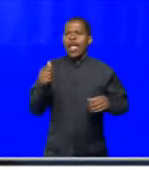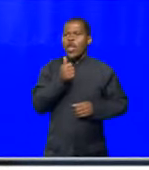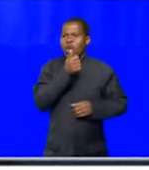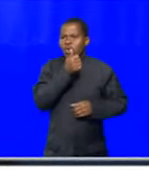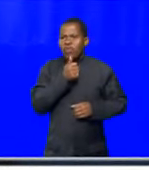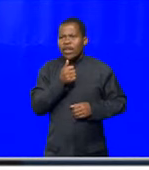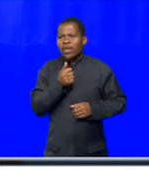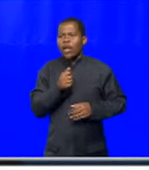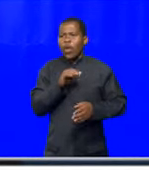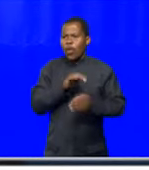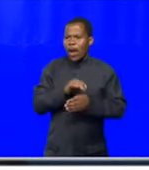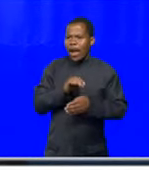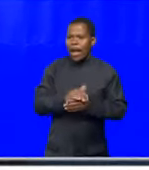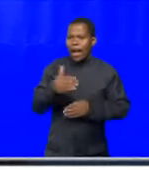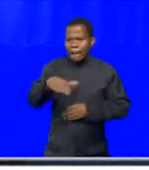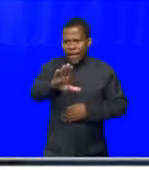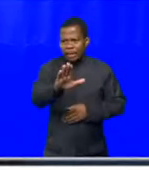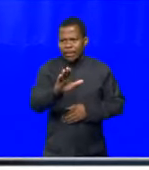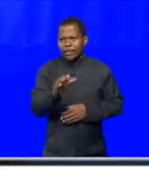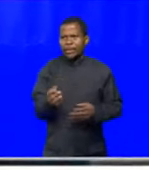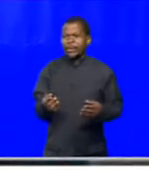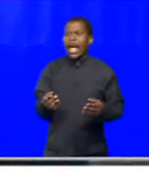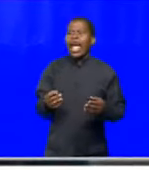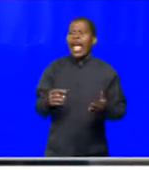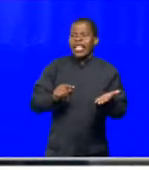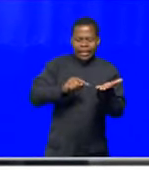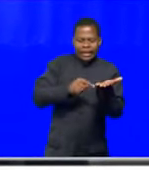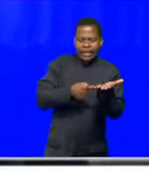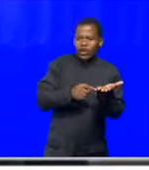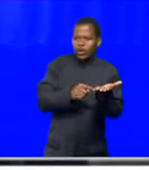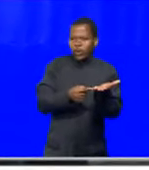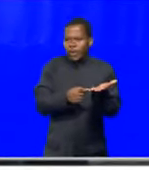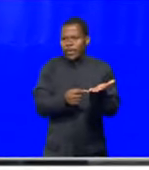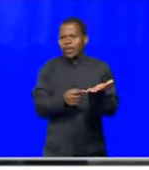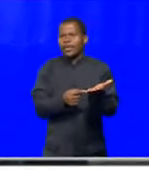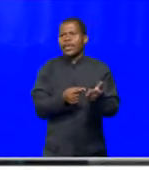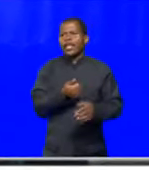we employ technologies that will use